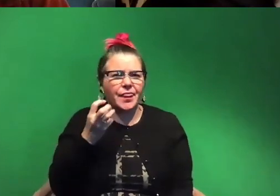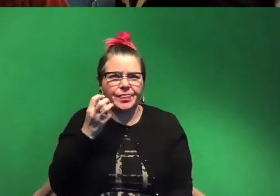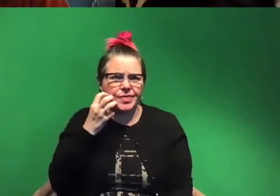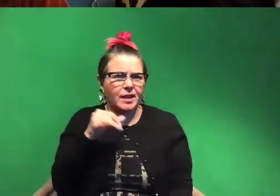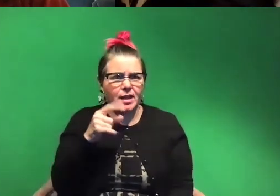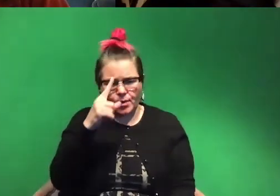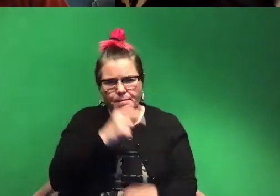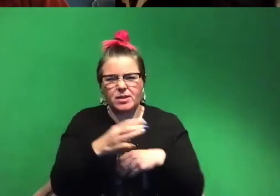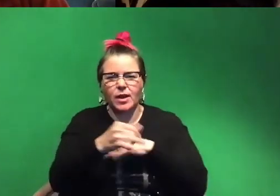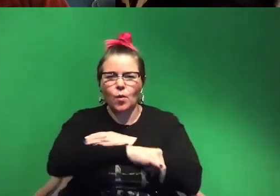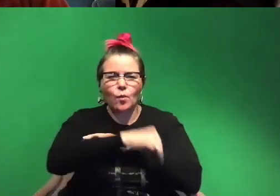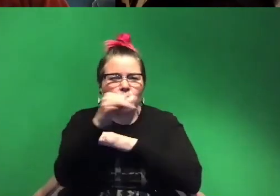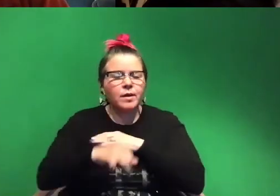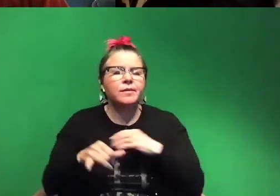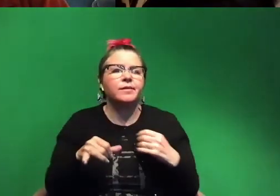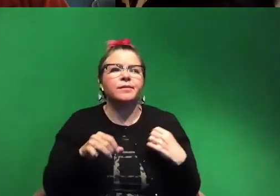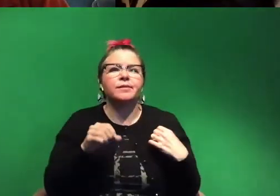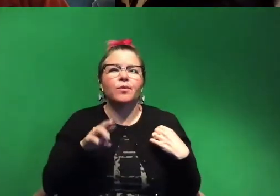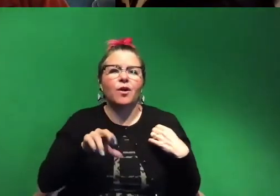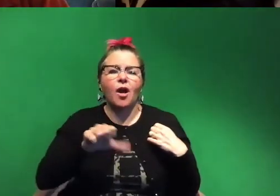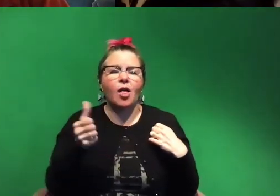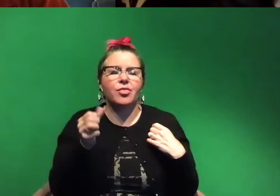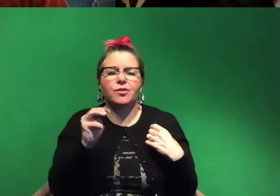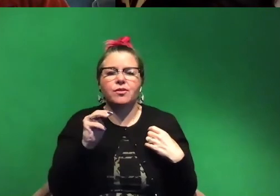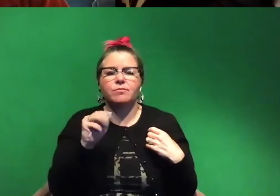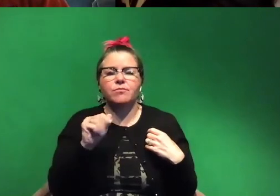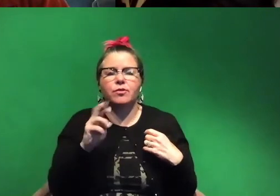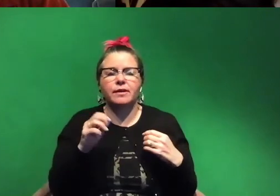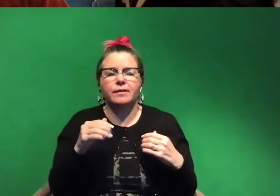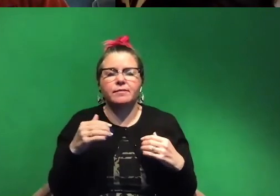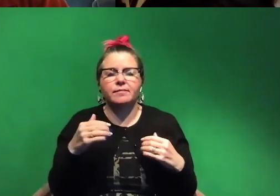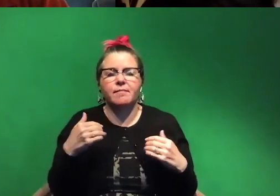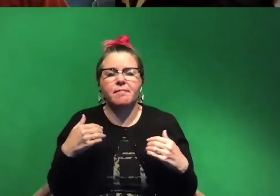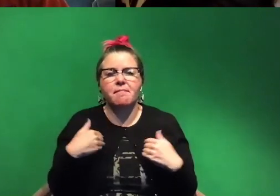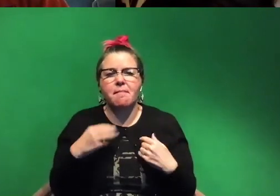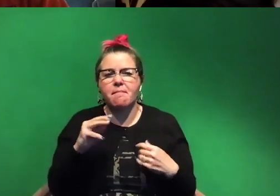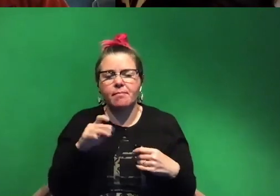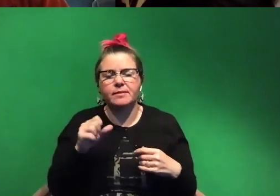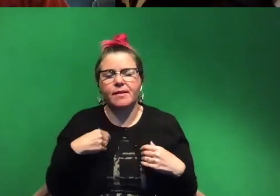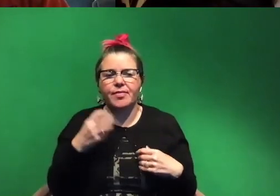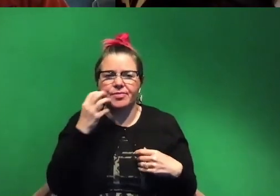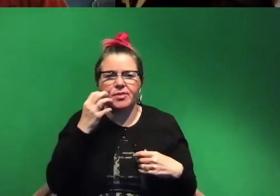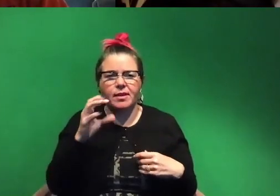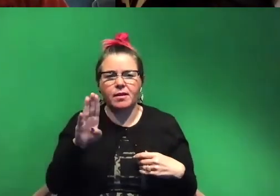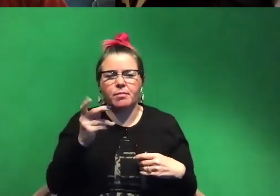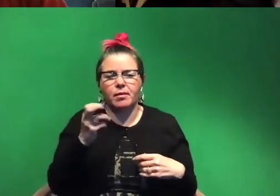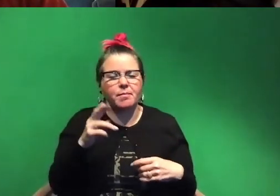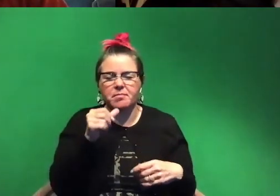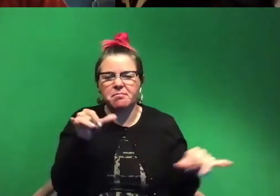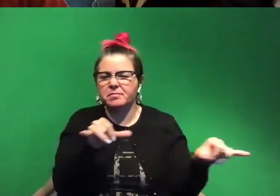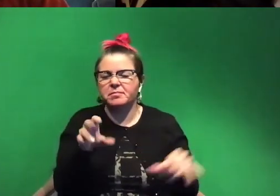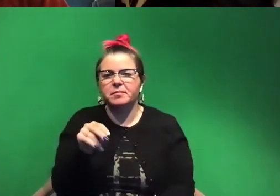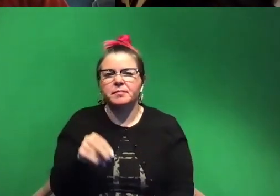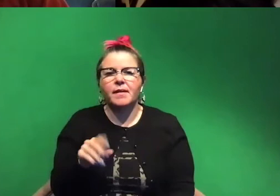a whale or any of those other marine mammals that have thick layers of blubber, like you were saying. I think they've just